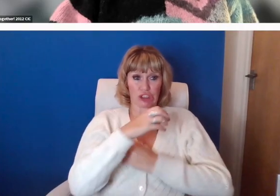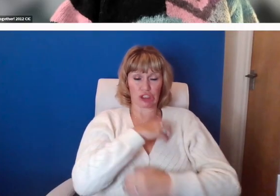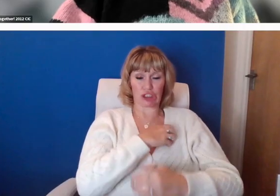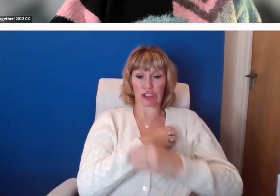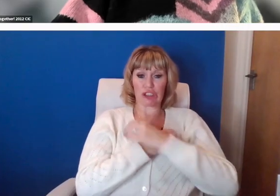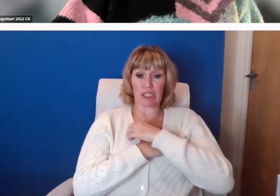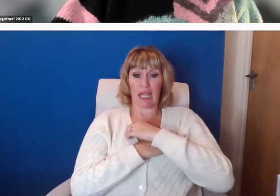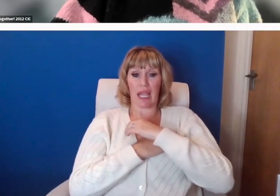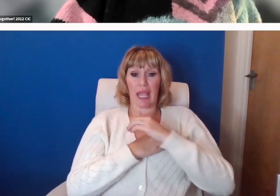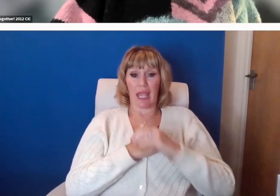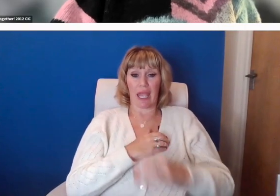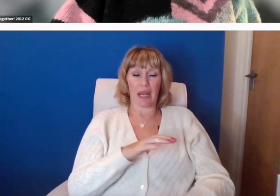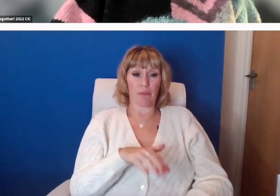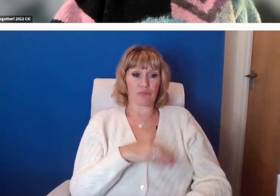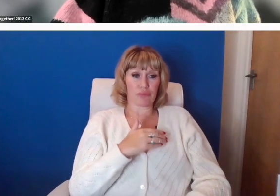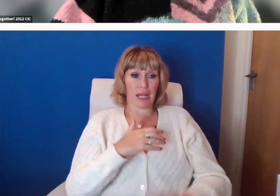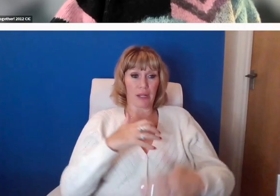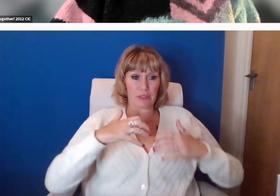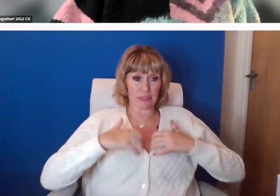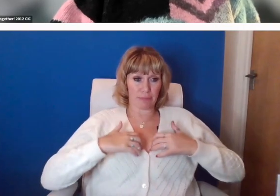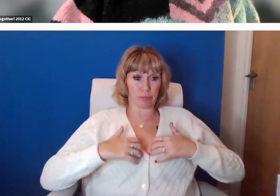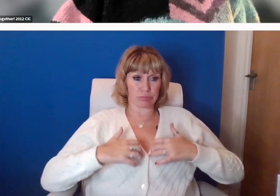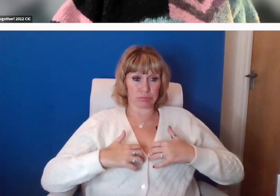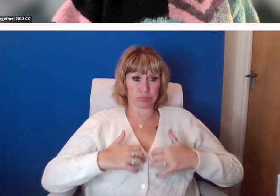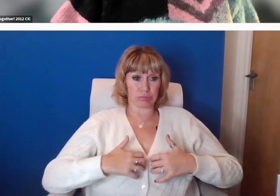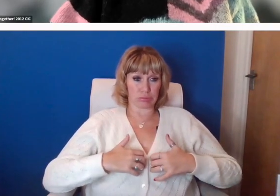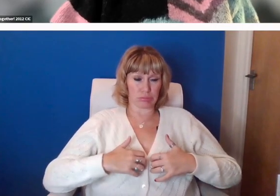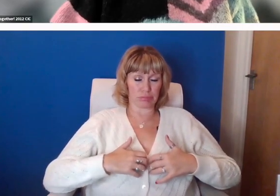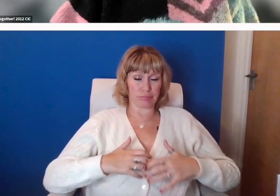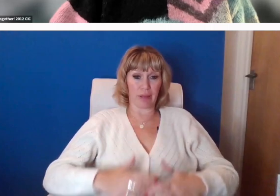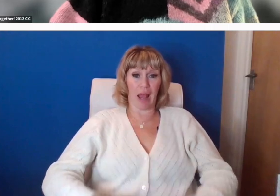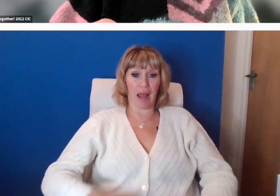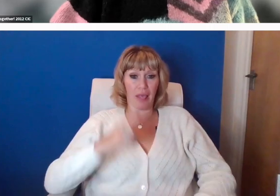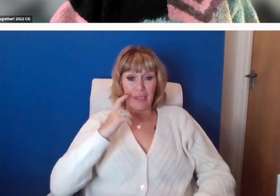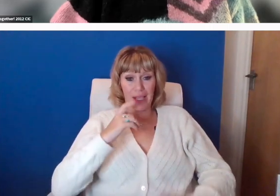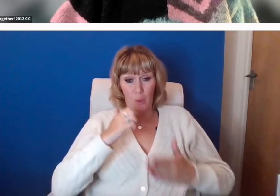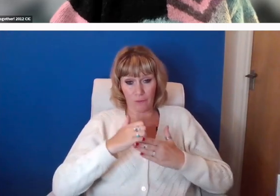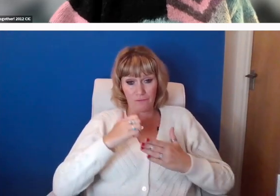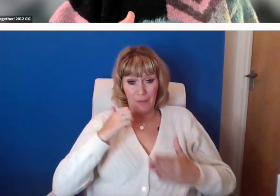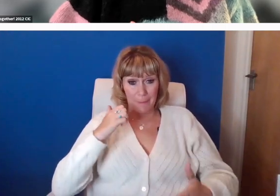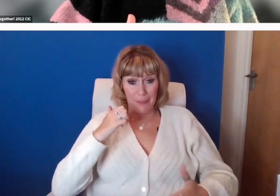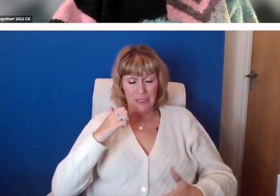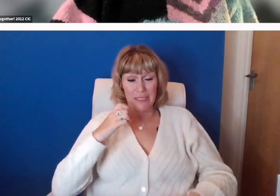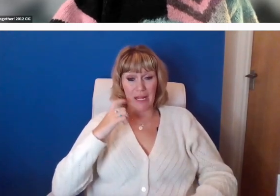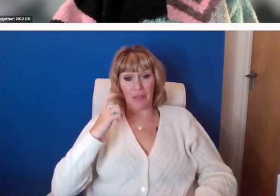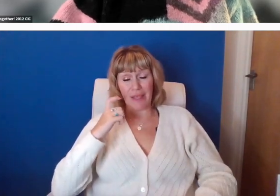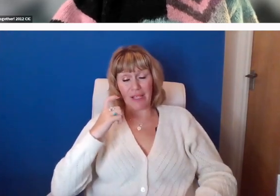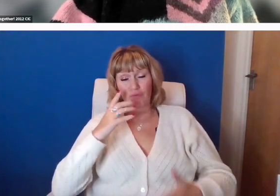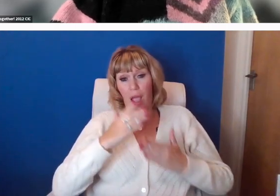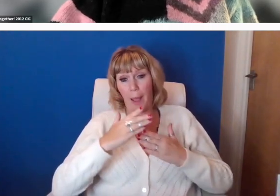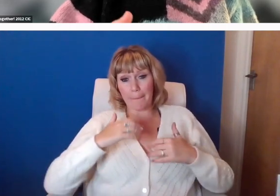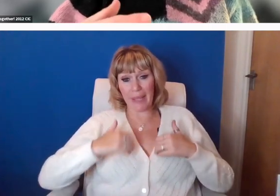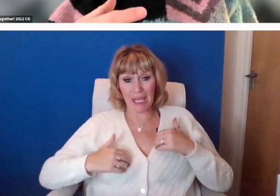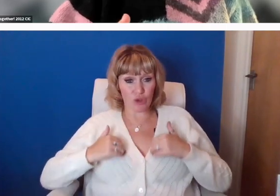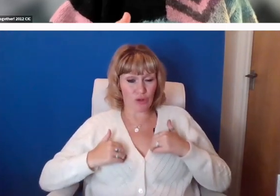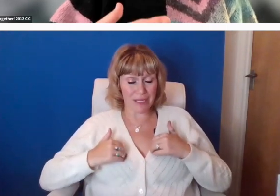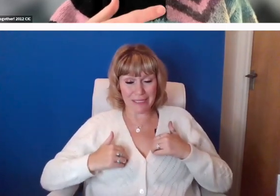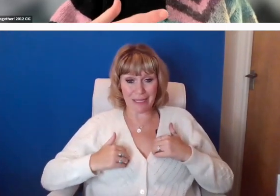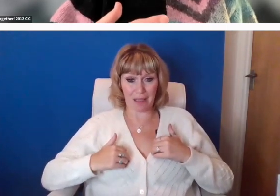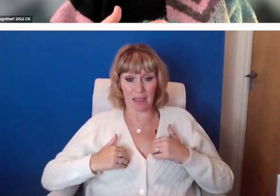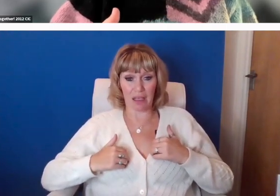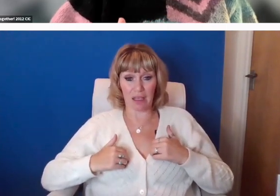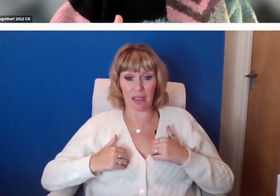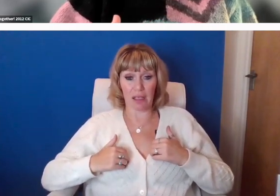I don't know quite what to say about this apart from the fact that I think it's fabulous and I think it's even, and so interesting because it